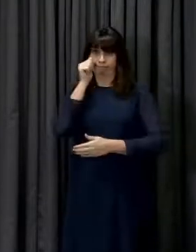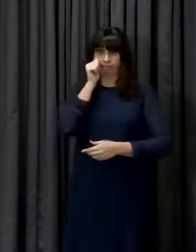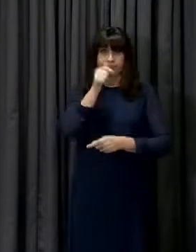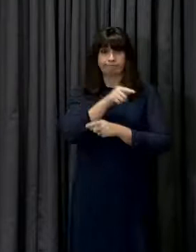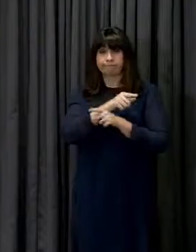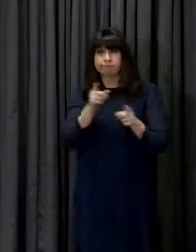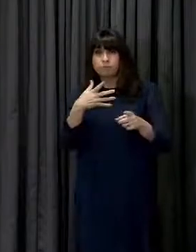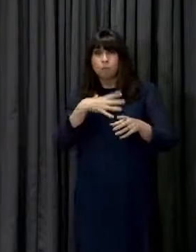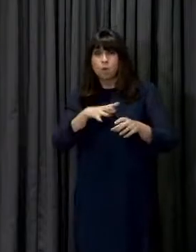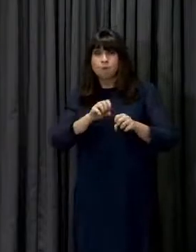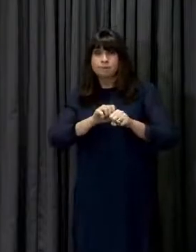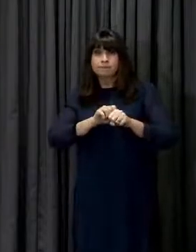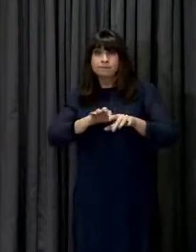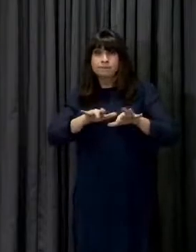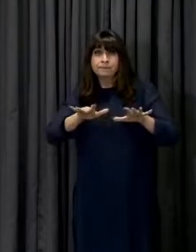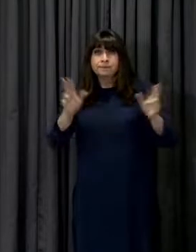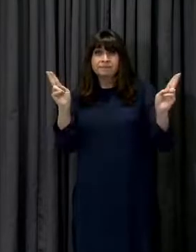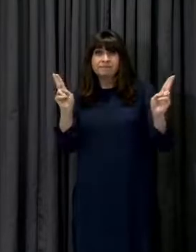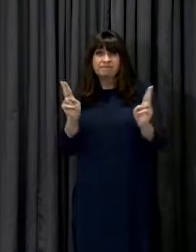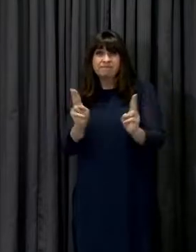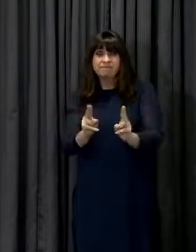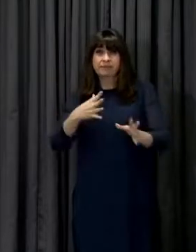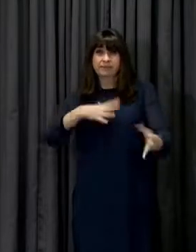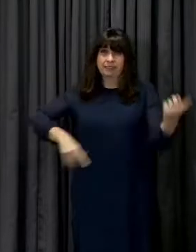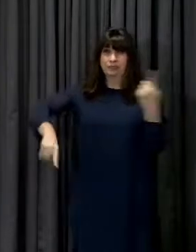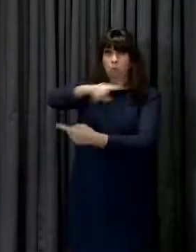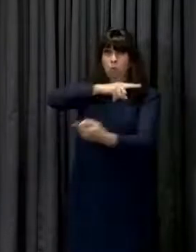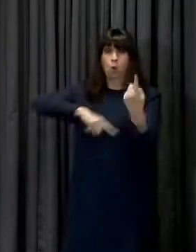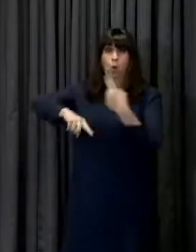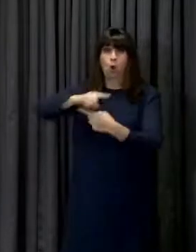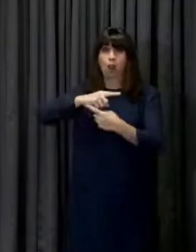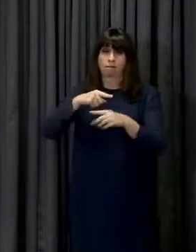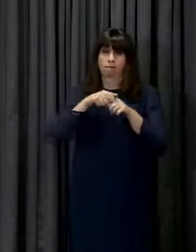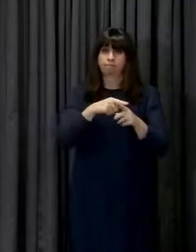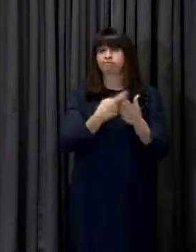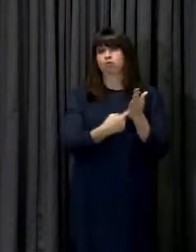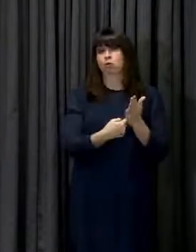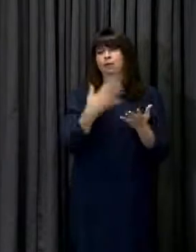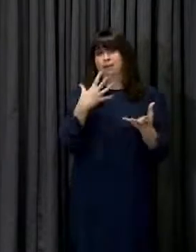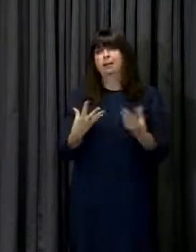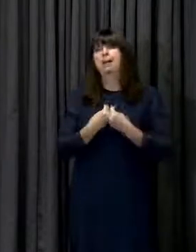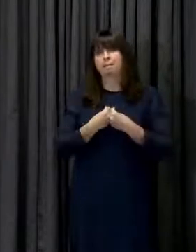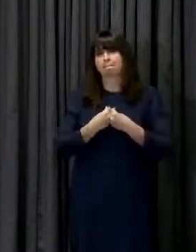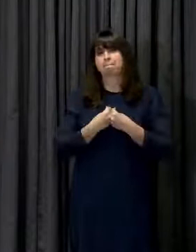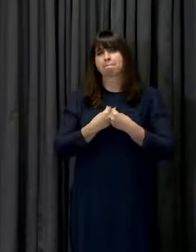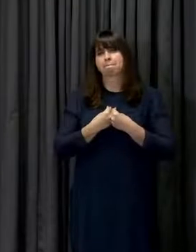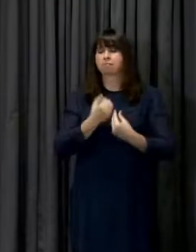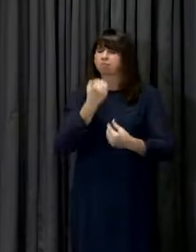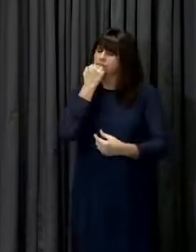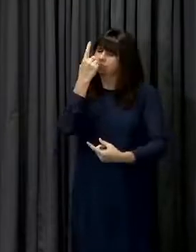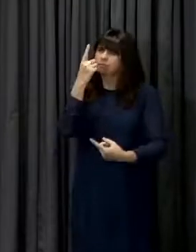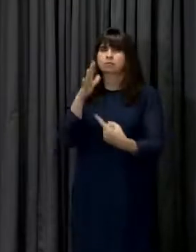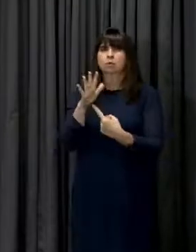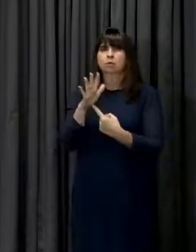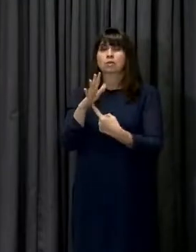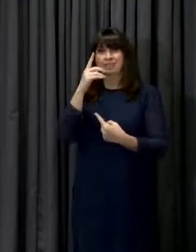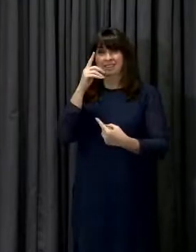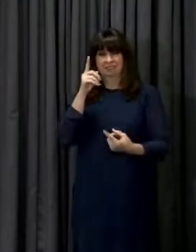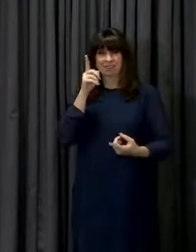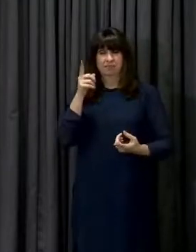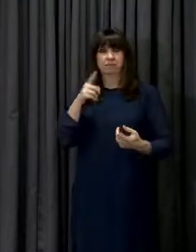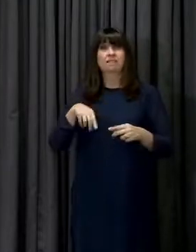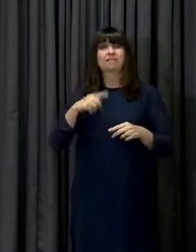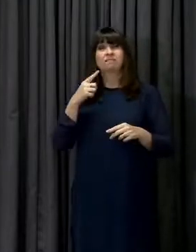virus, we need everybody's help. One of the most important things we can do is to stay at home